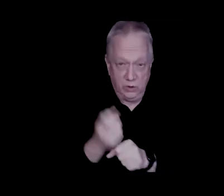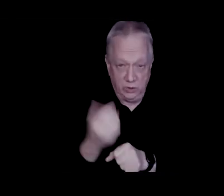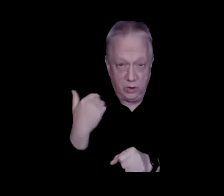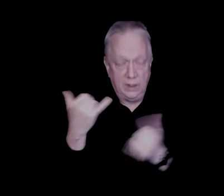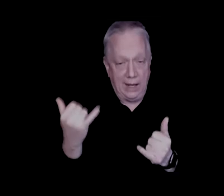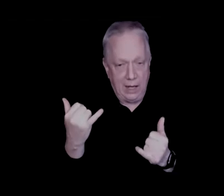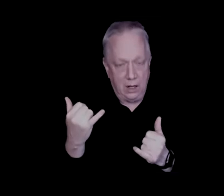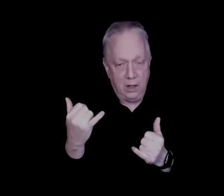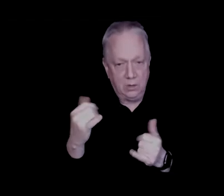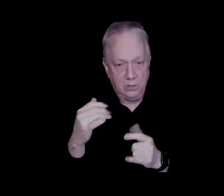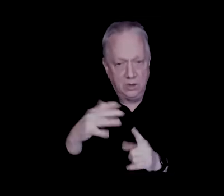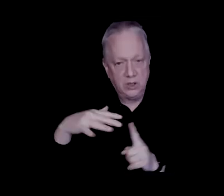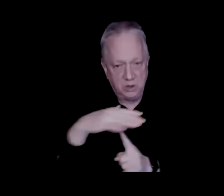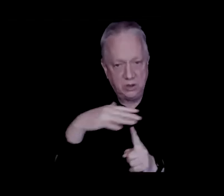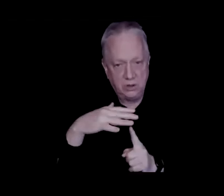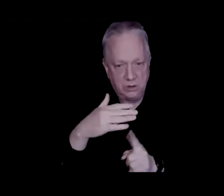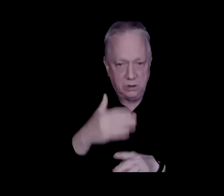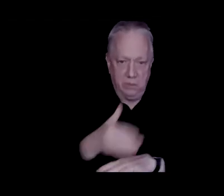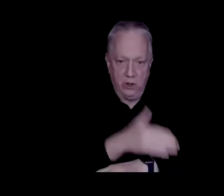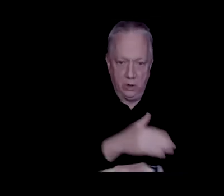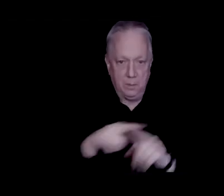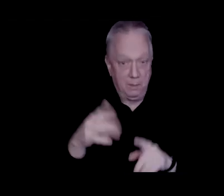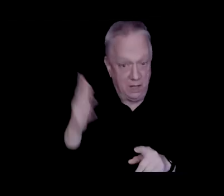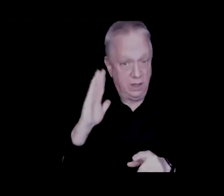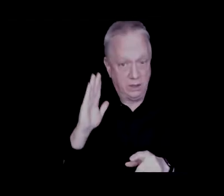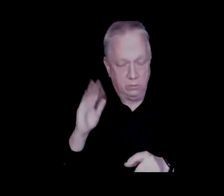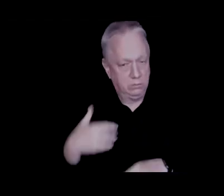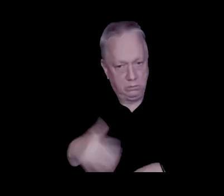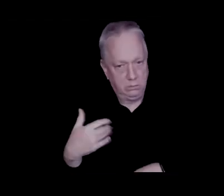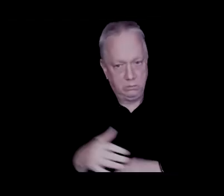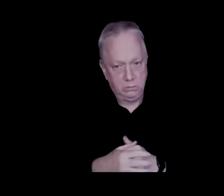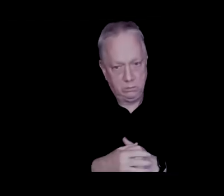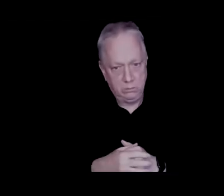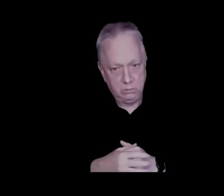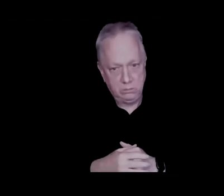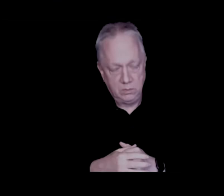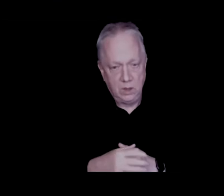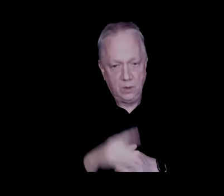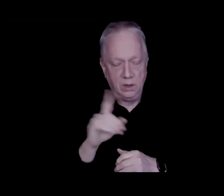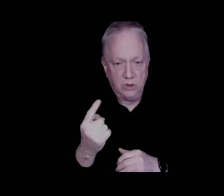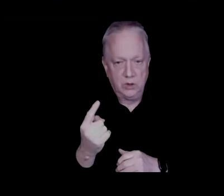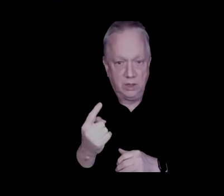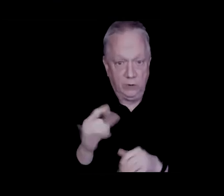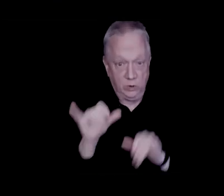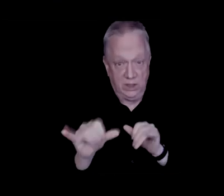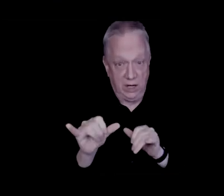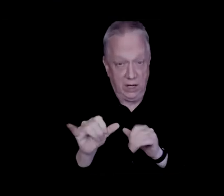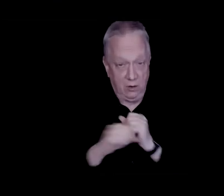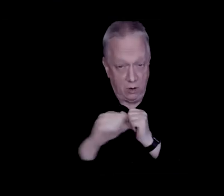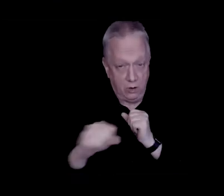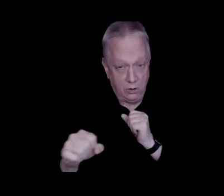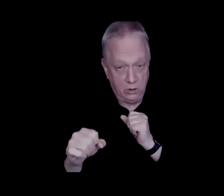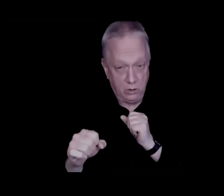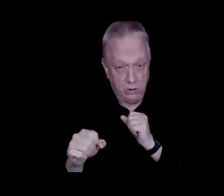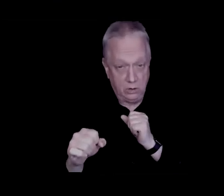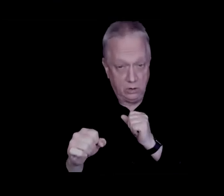the situation is better. But at that time, so if you stay longer, the people,